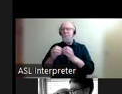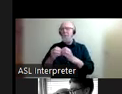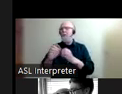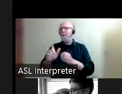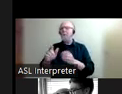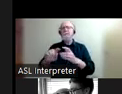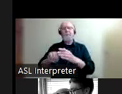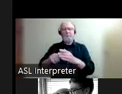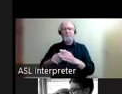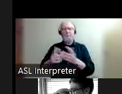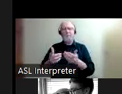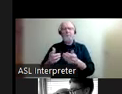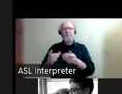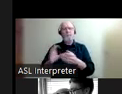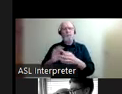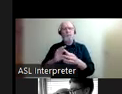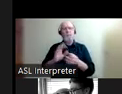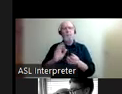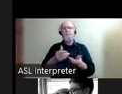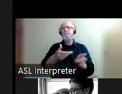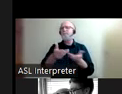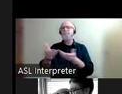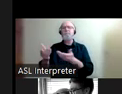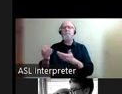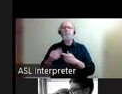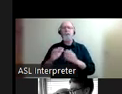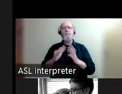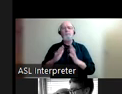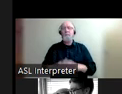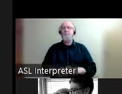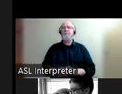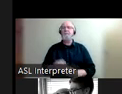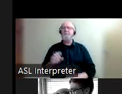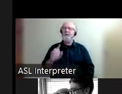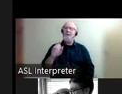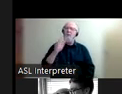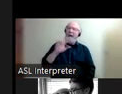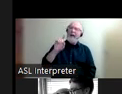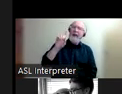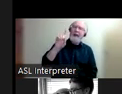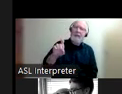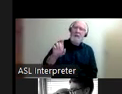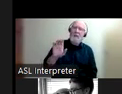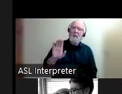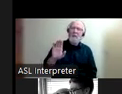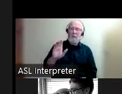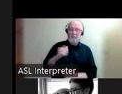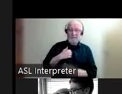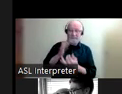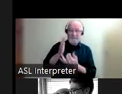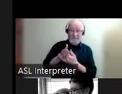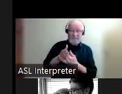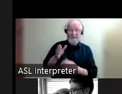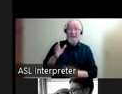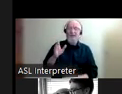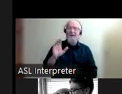to get on board with that. So it's really great. Okay, can I just ask a question back on that other one? I don't mean to interrupt your